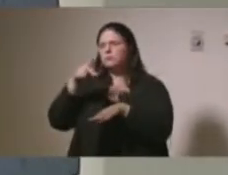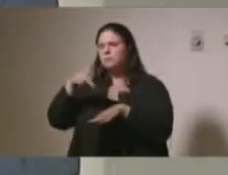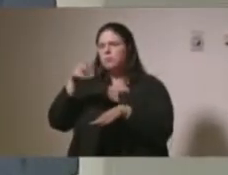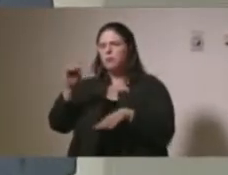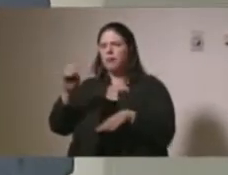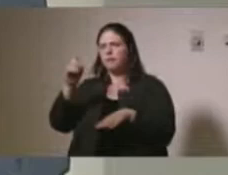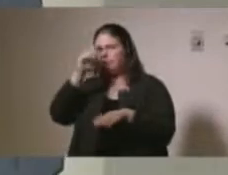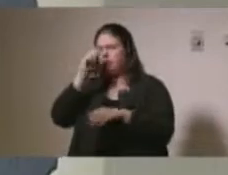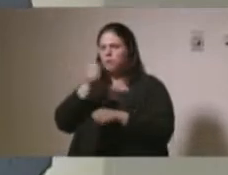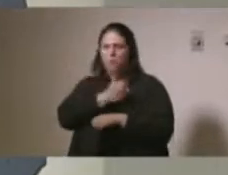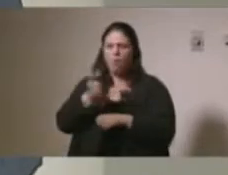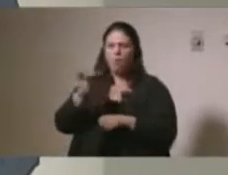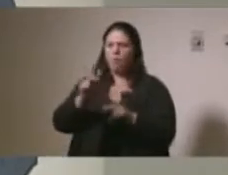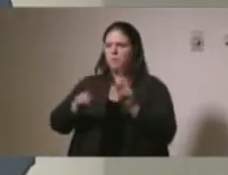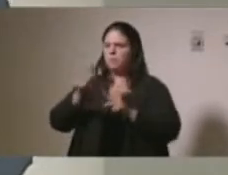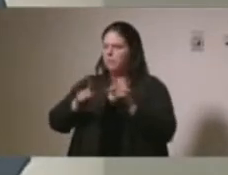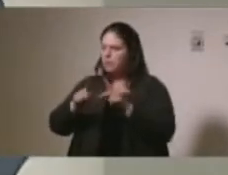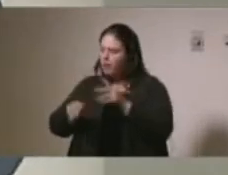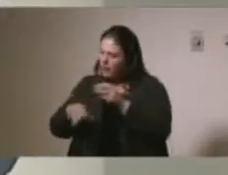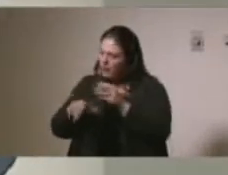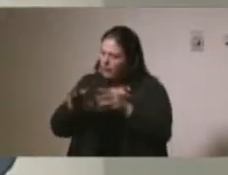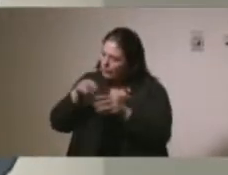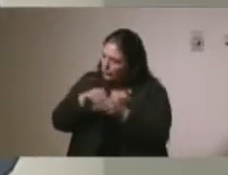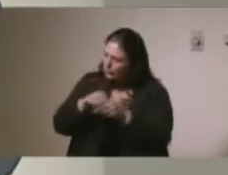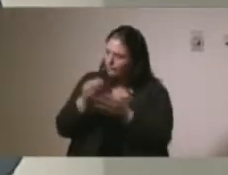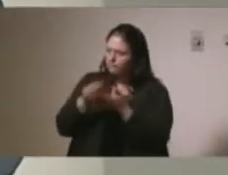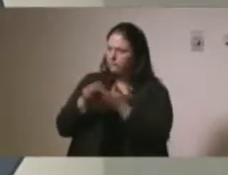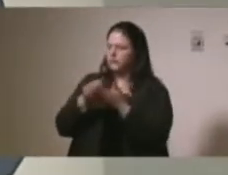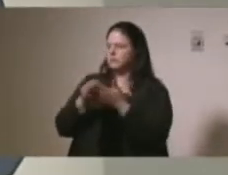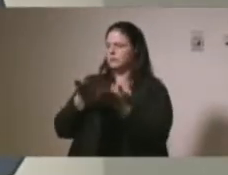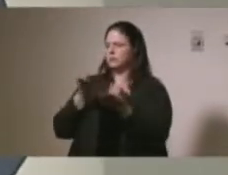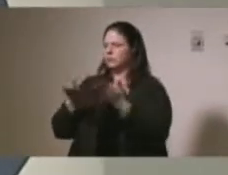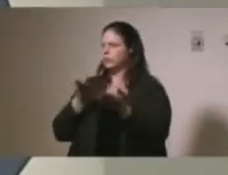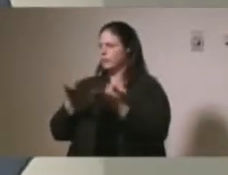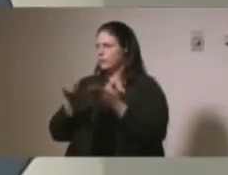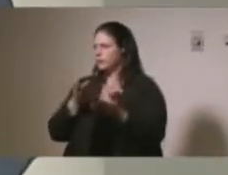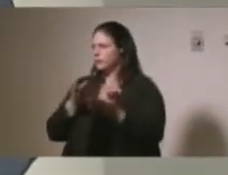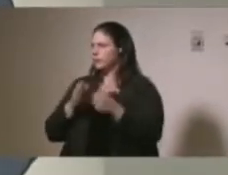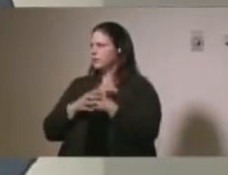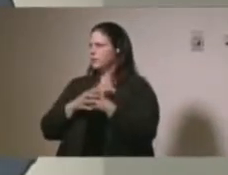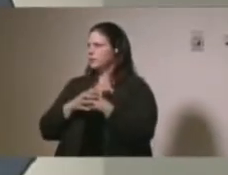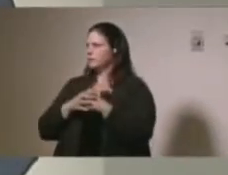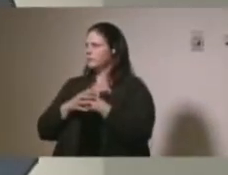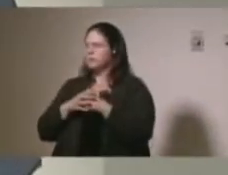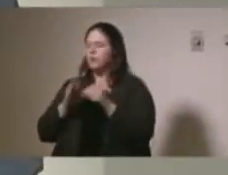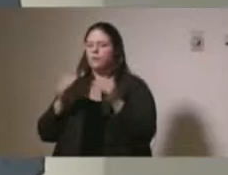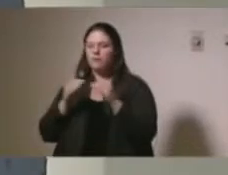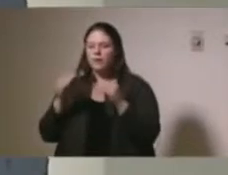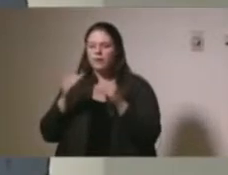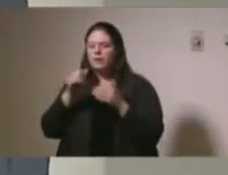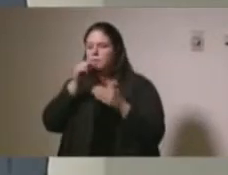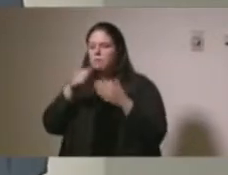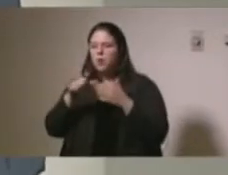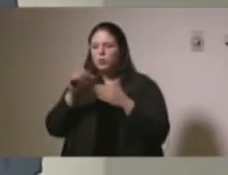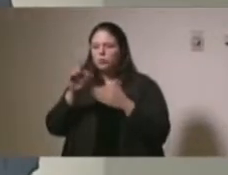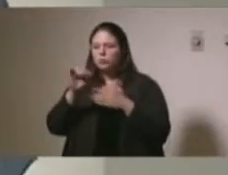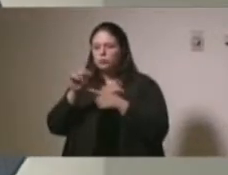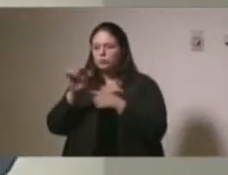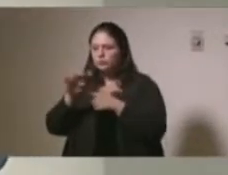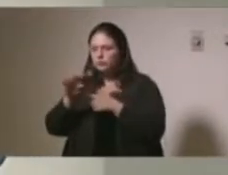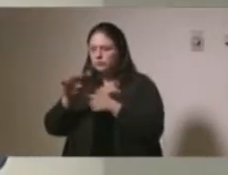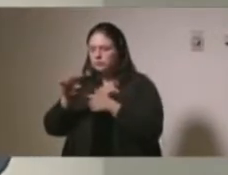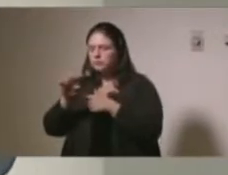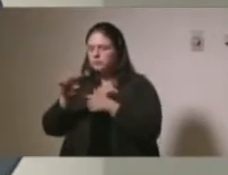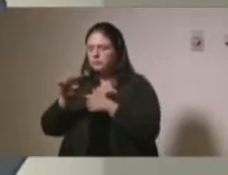including banking services. Here we speak about fair postal rates. Canada Post was